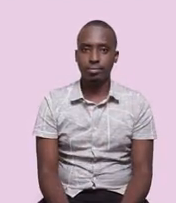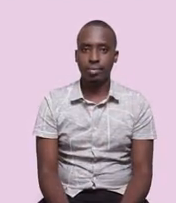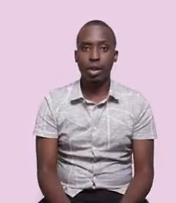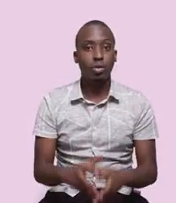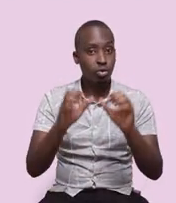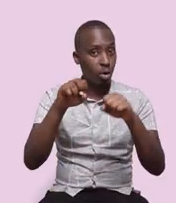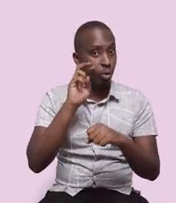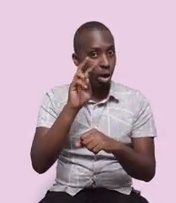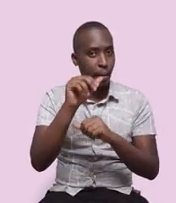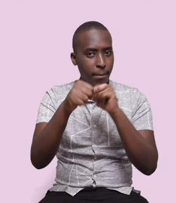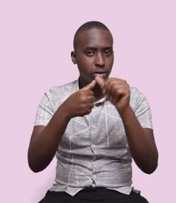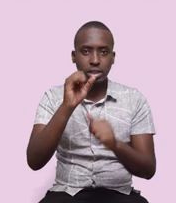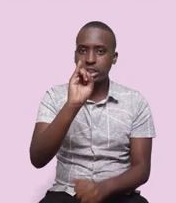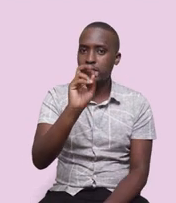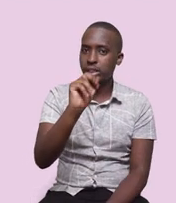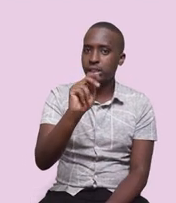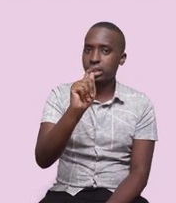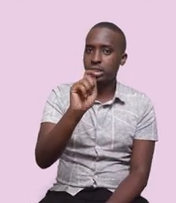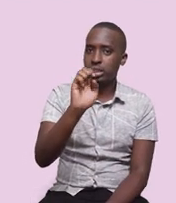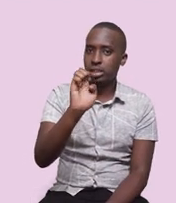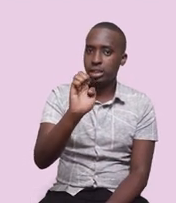Let's take a look at integers too.